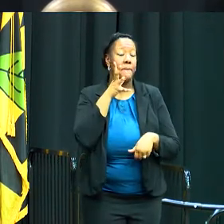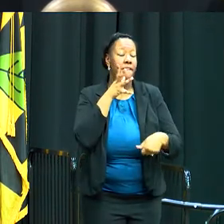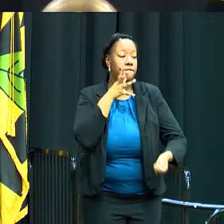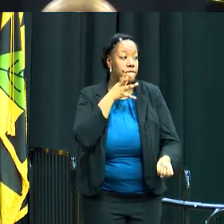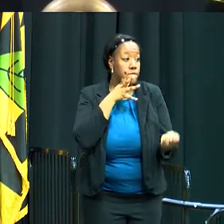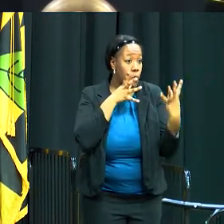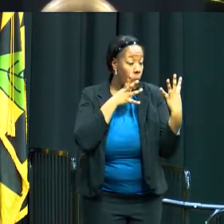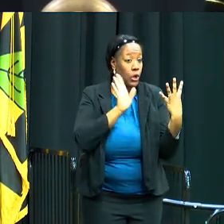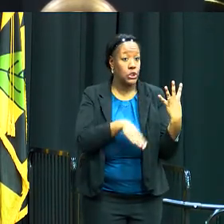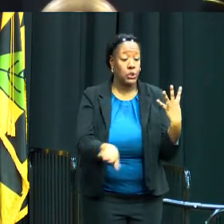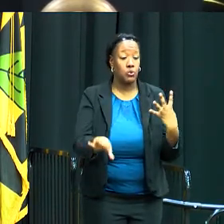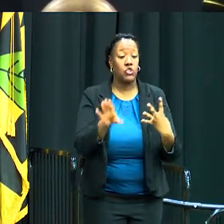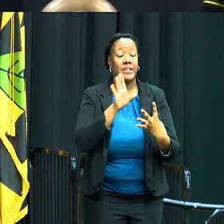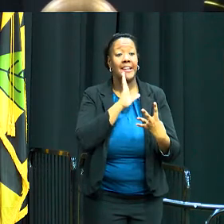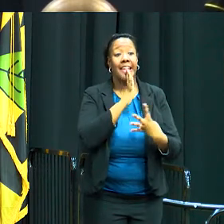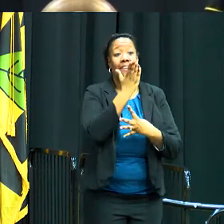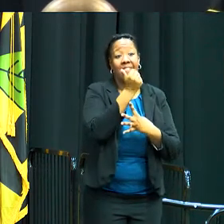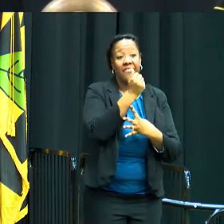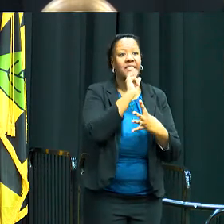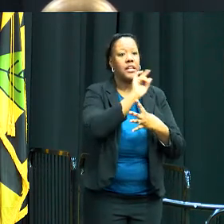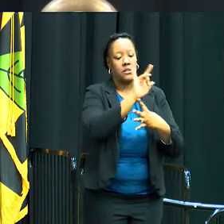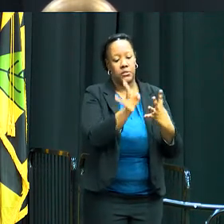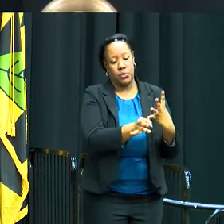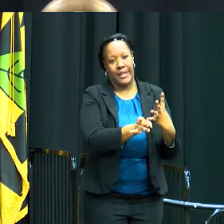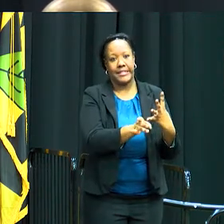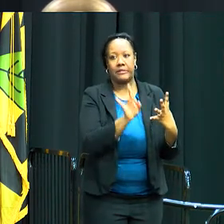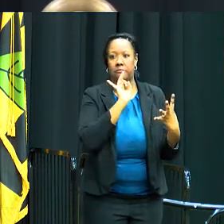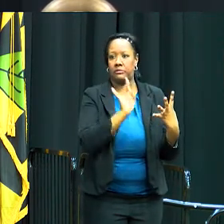children, ages 8 to 15 years old.